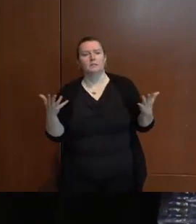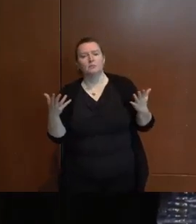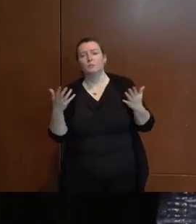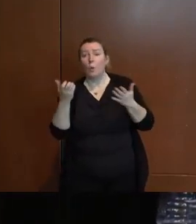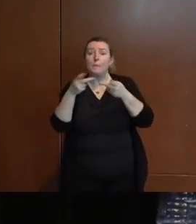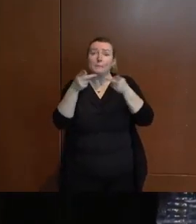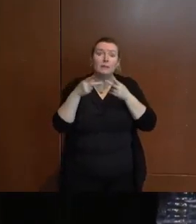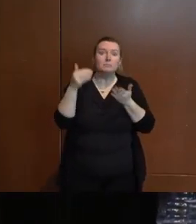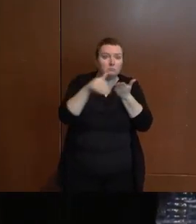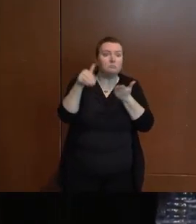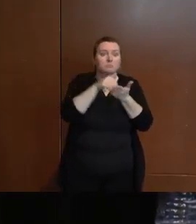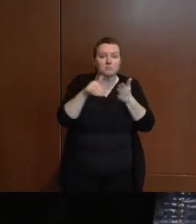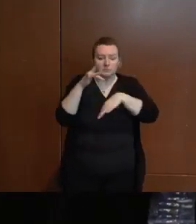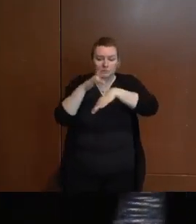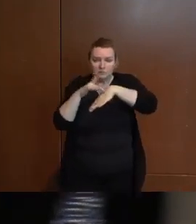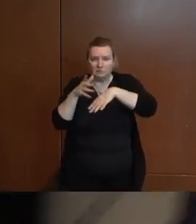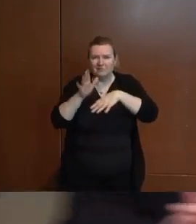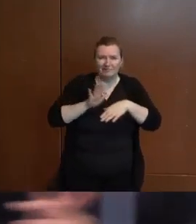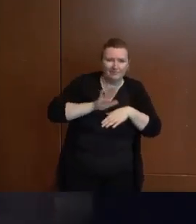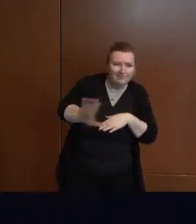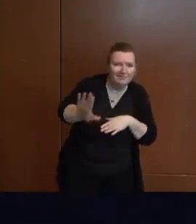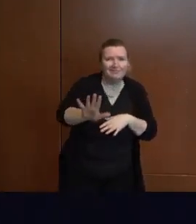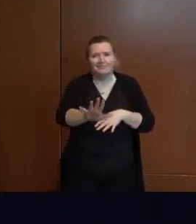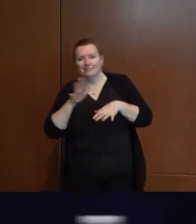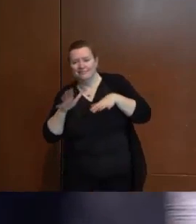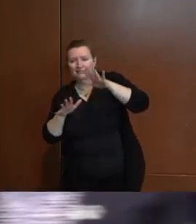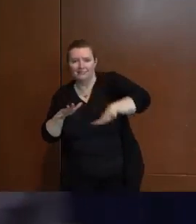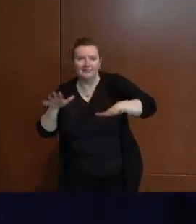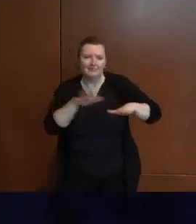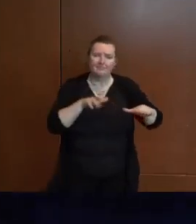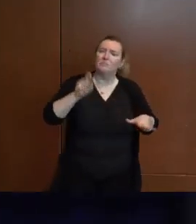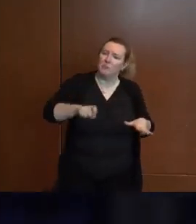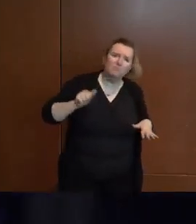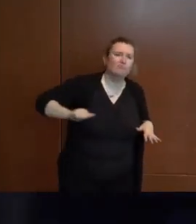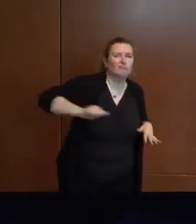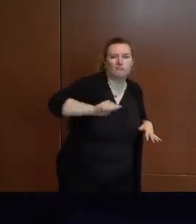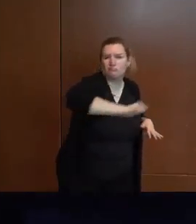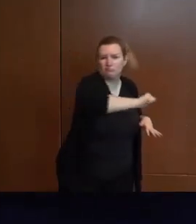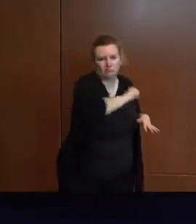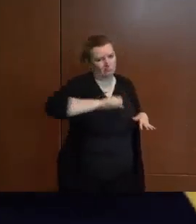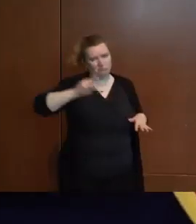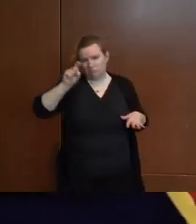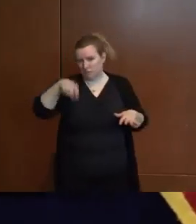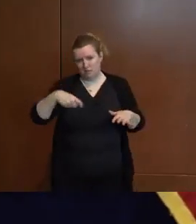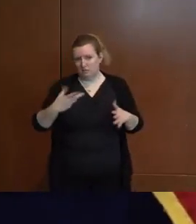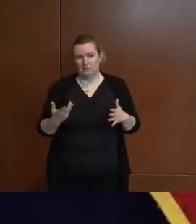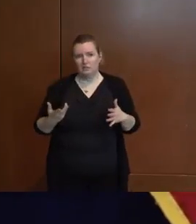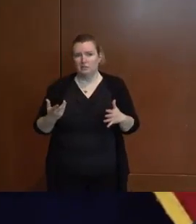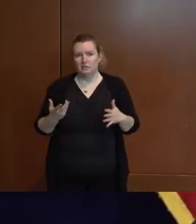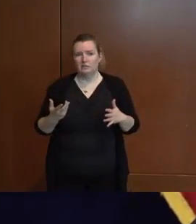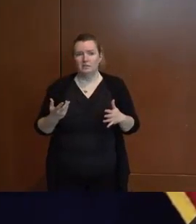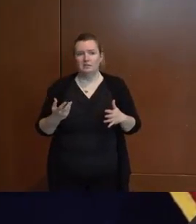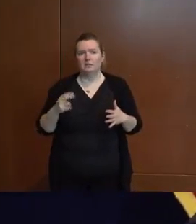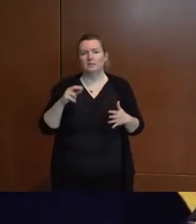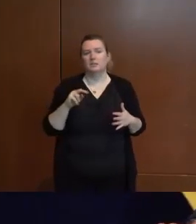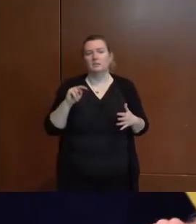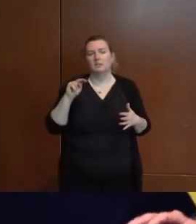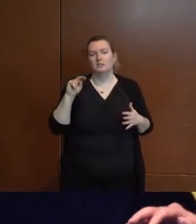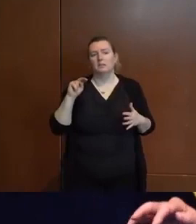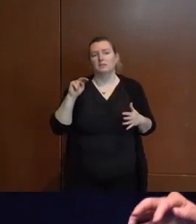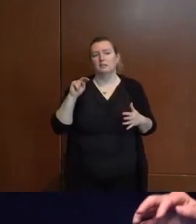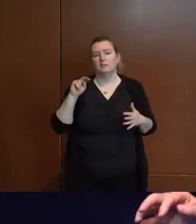basis. NJ Transit has an aggressive protocol that they've had now in place for a number of weeks, which you would not be surprised by given the line